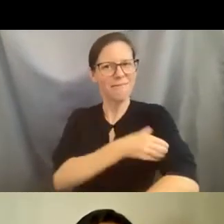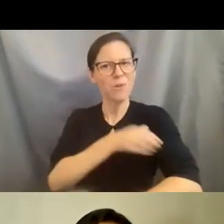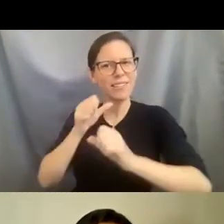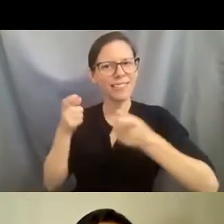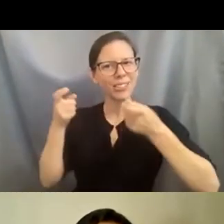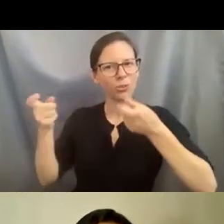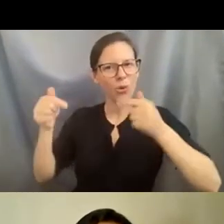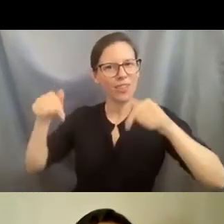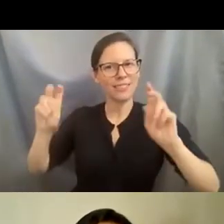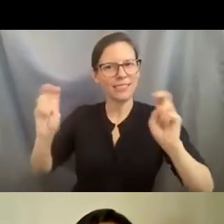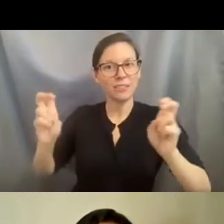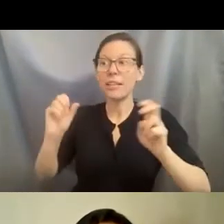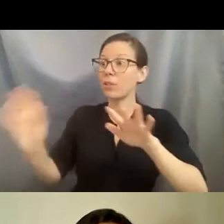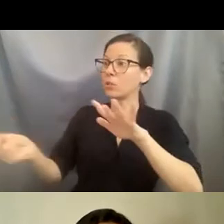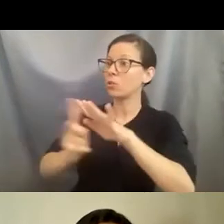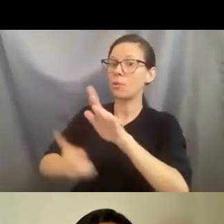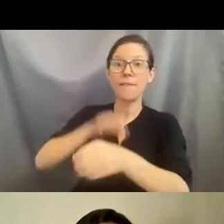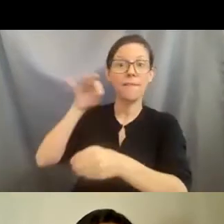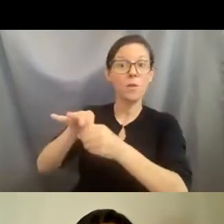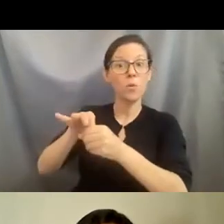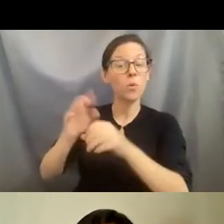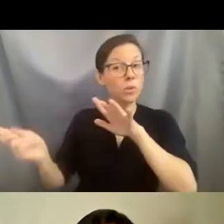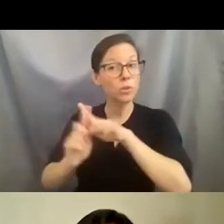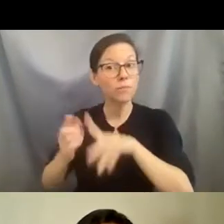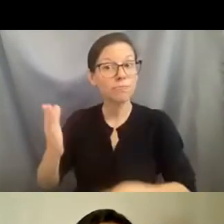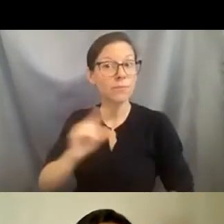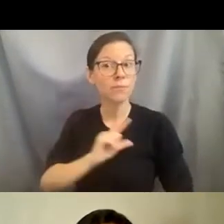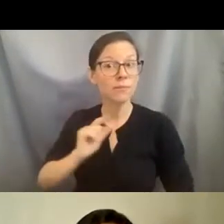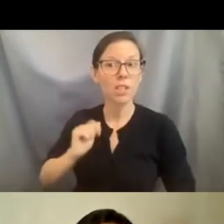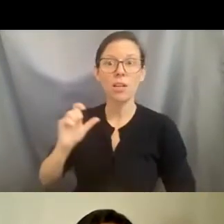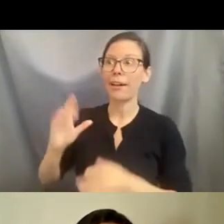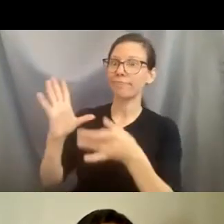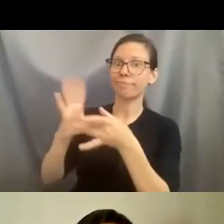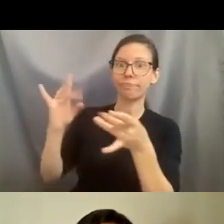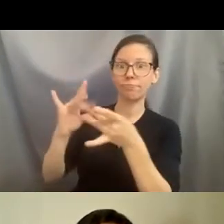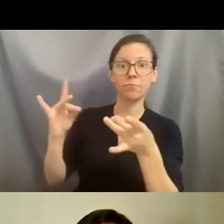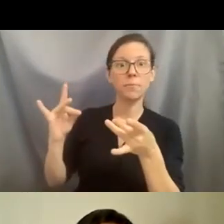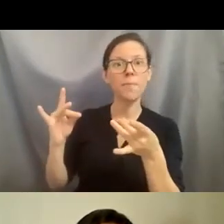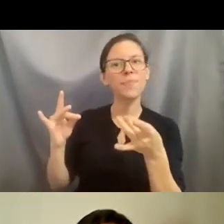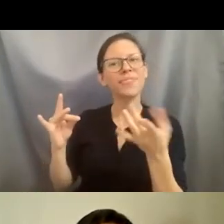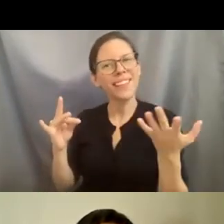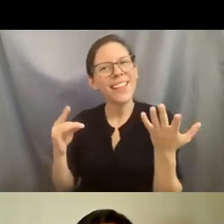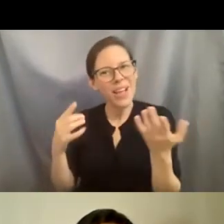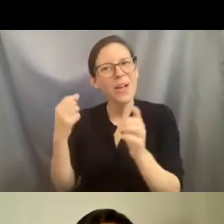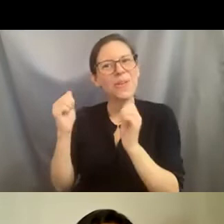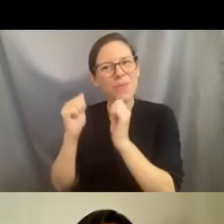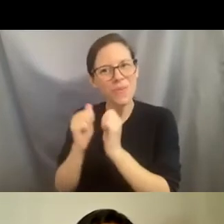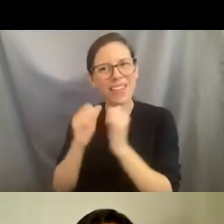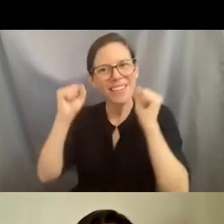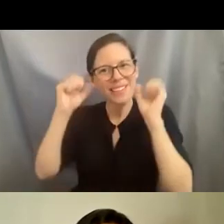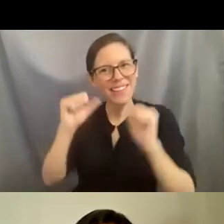and vote, when we show up to the legislature and make our voices heard. And when we have amazing legislative